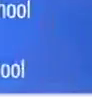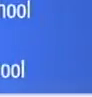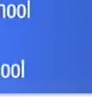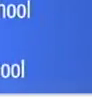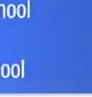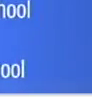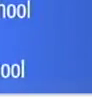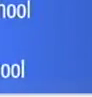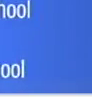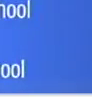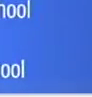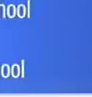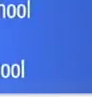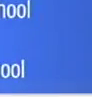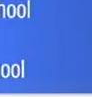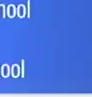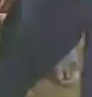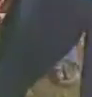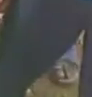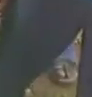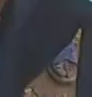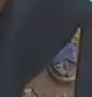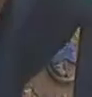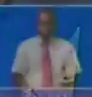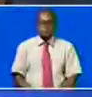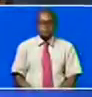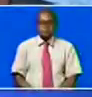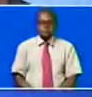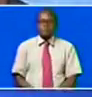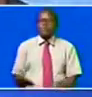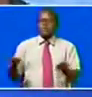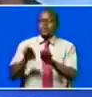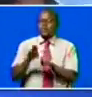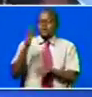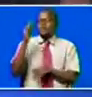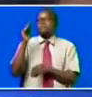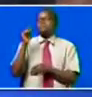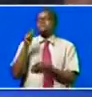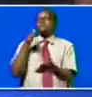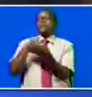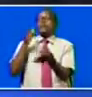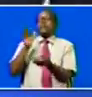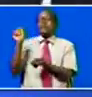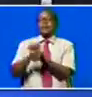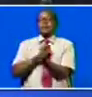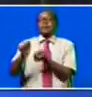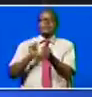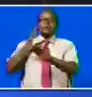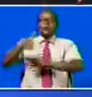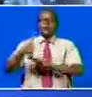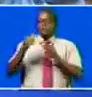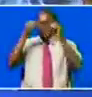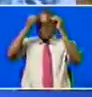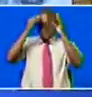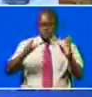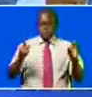Ambira High School and Otieno Oyo Secondary School, which were shut down to avert further destruction of property after students rioted.